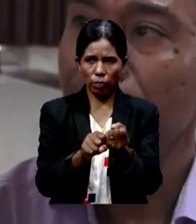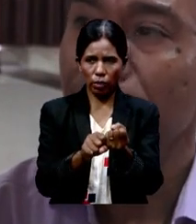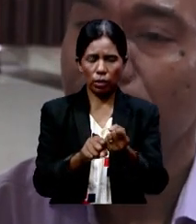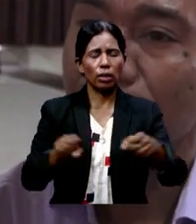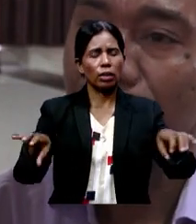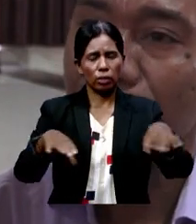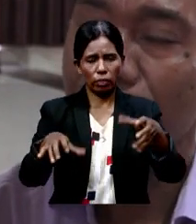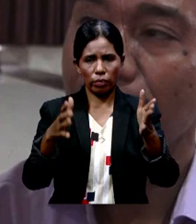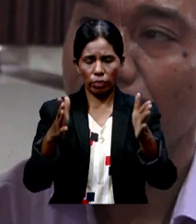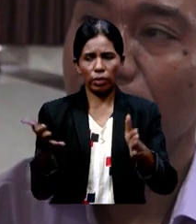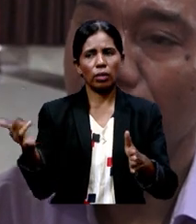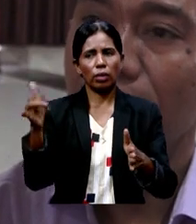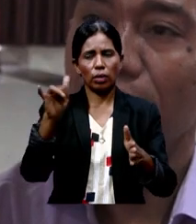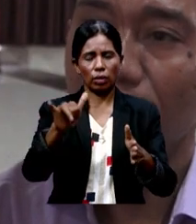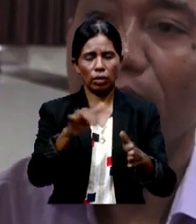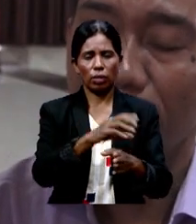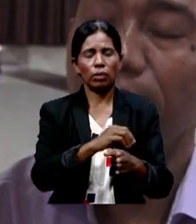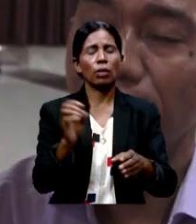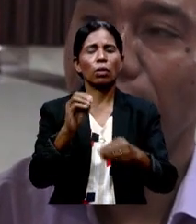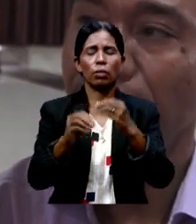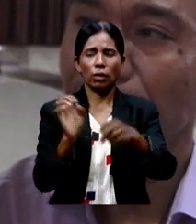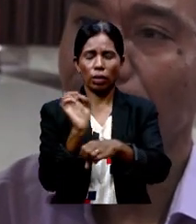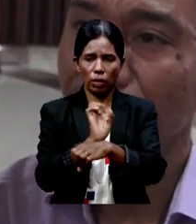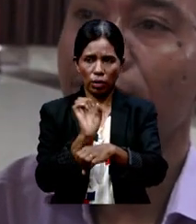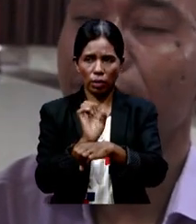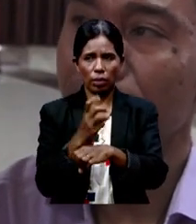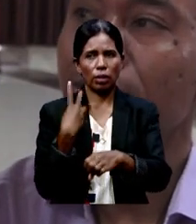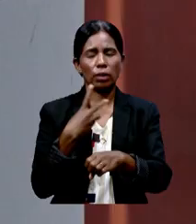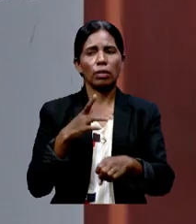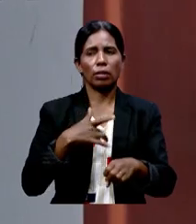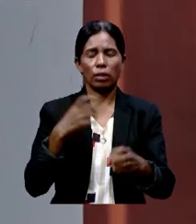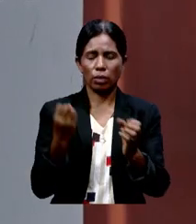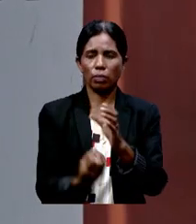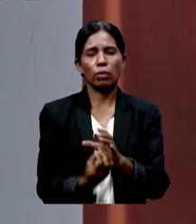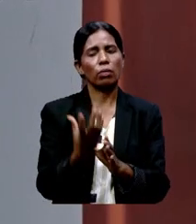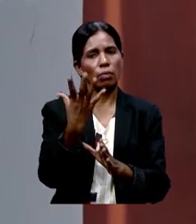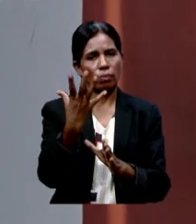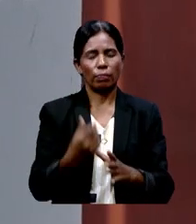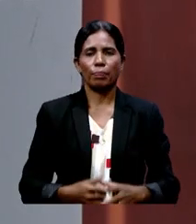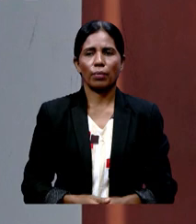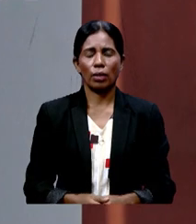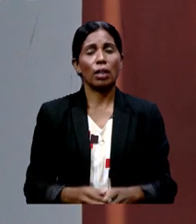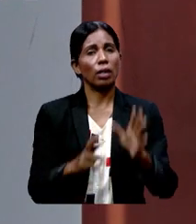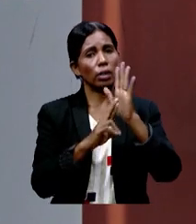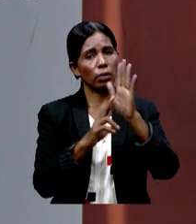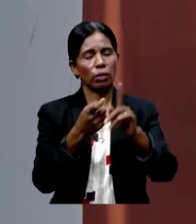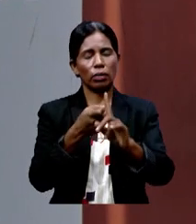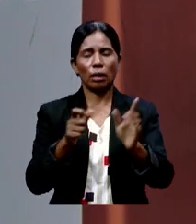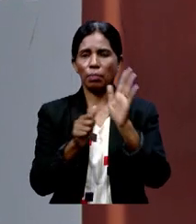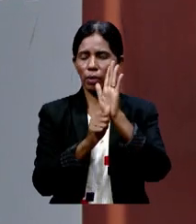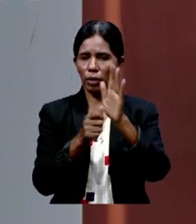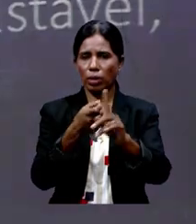jobs in the digital economy, because that will really then grow. Relatório né, apresenta mais